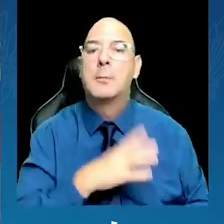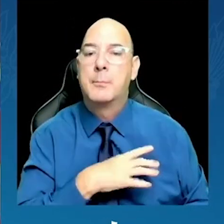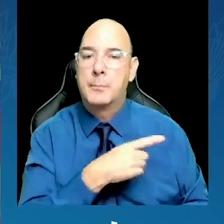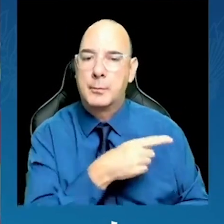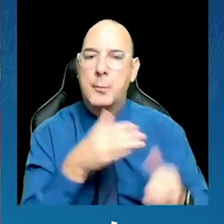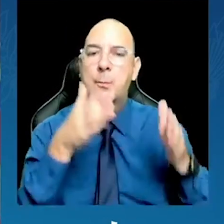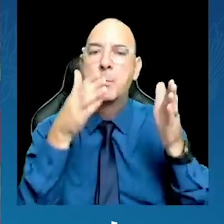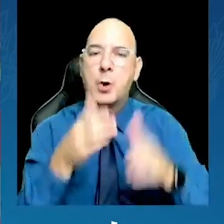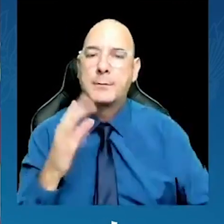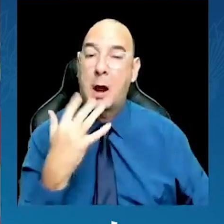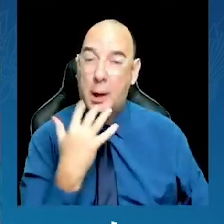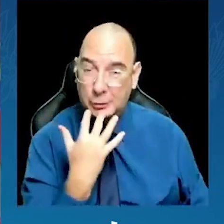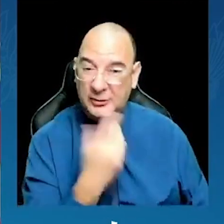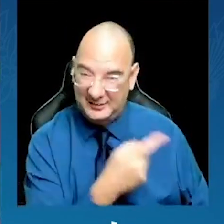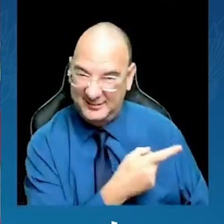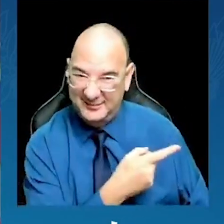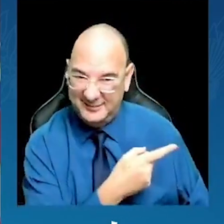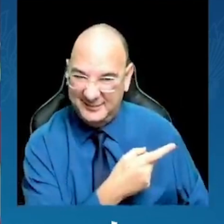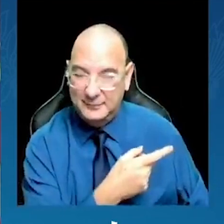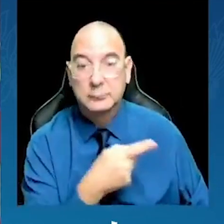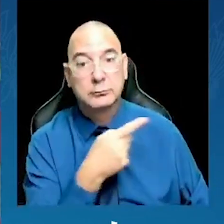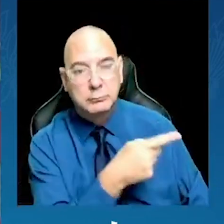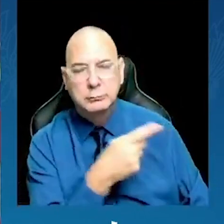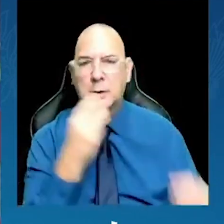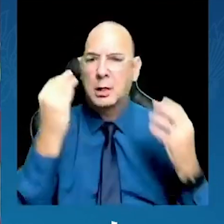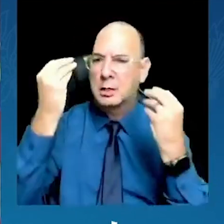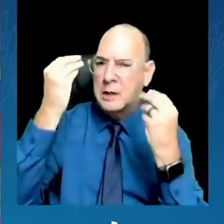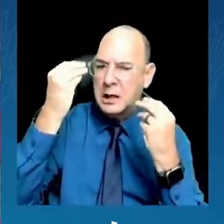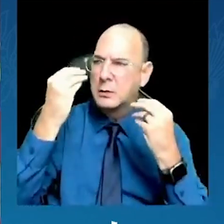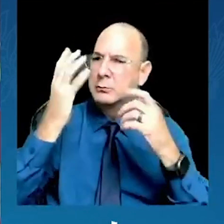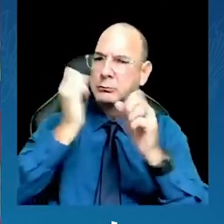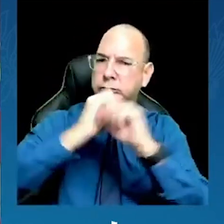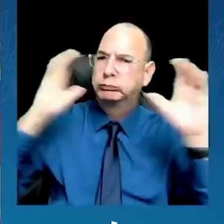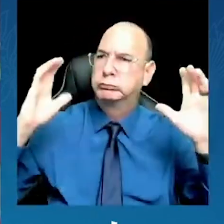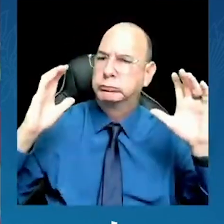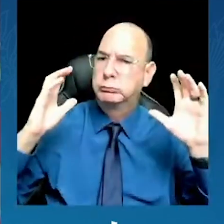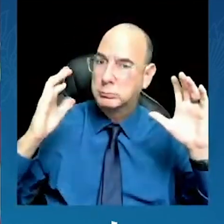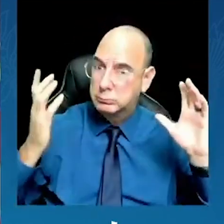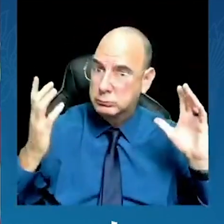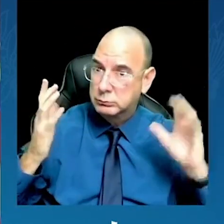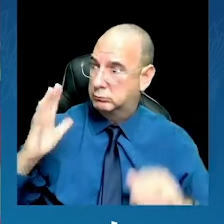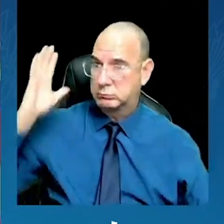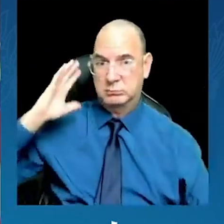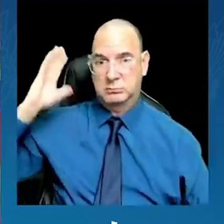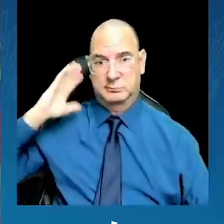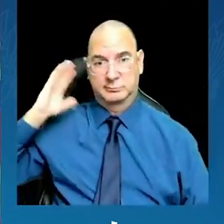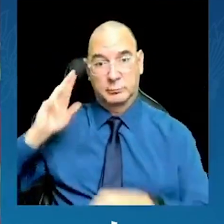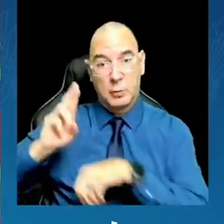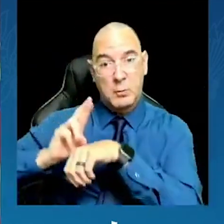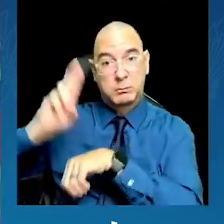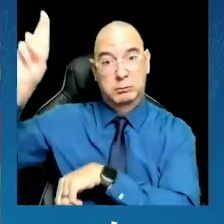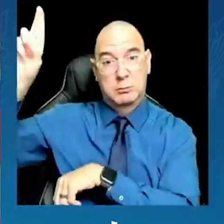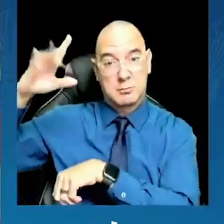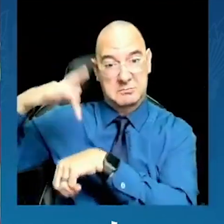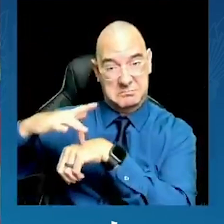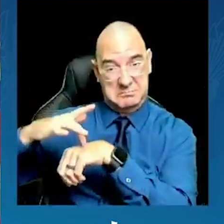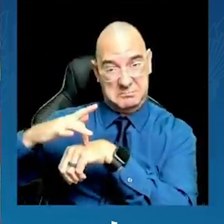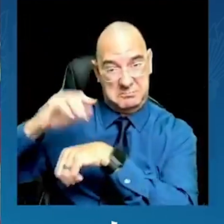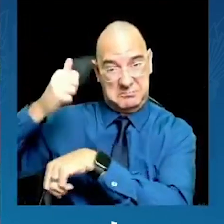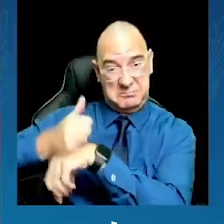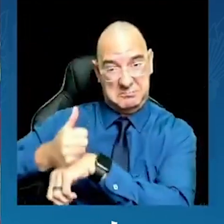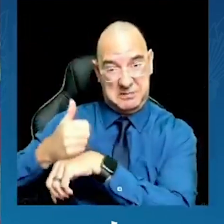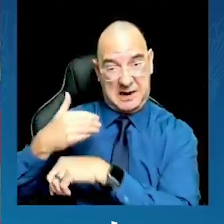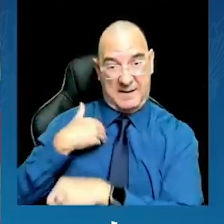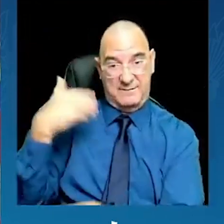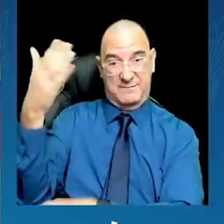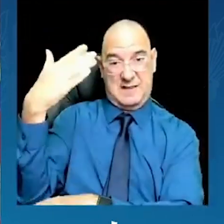it. So when we went before, indeed with pride, we planted our flag. It was rather